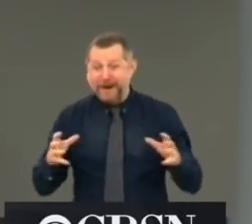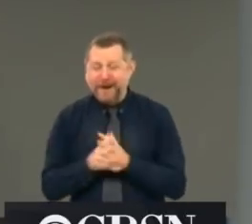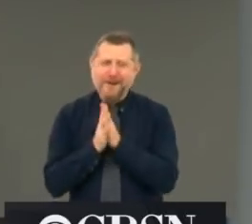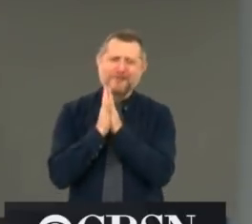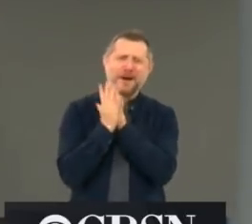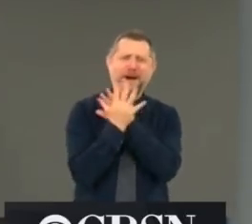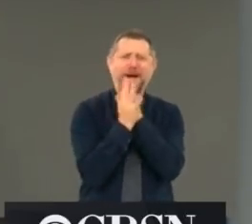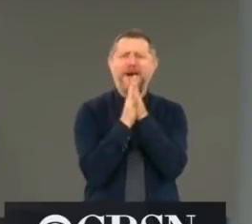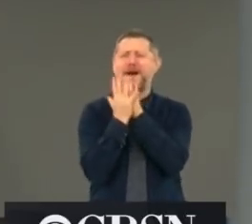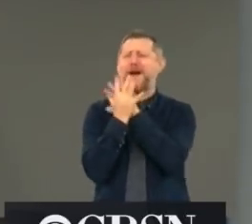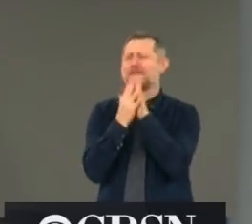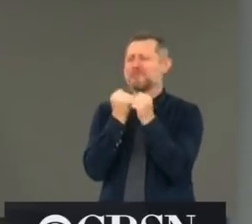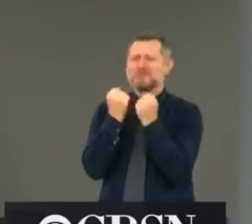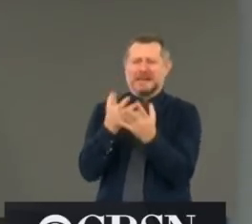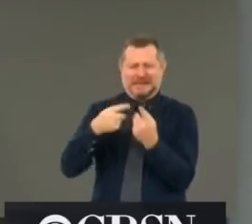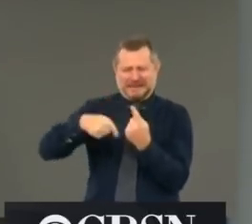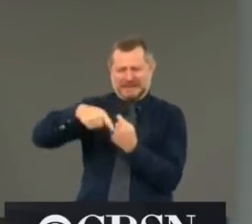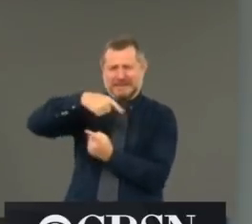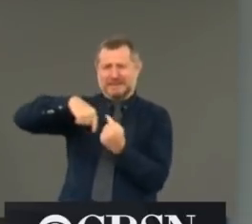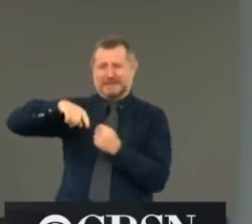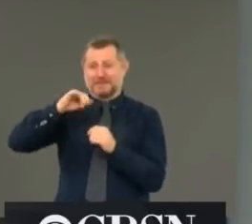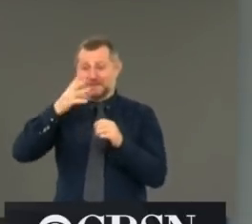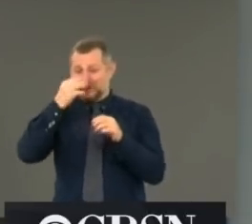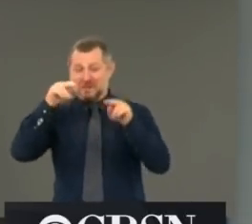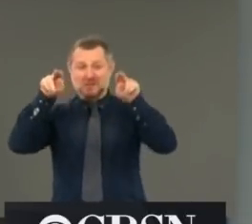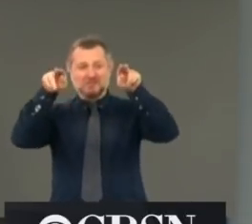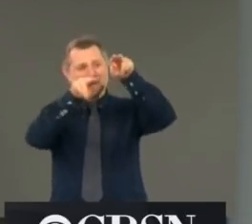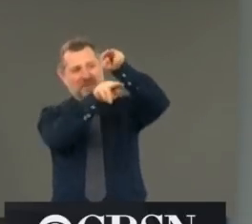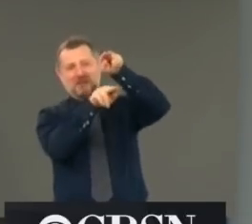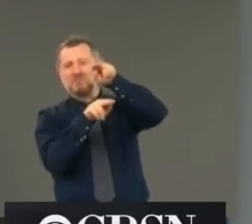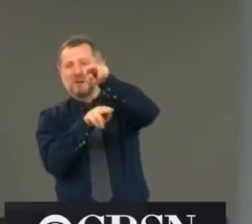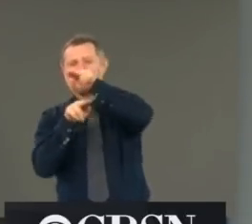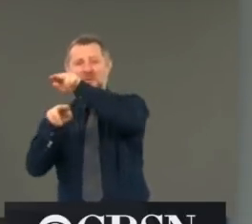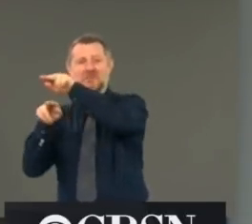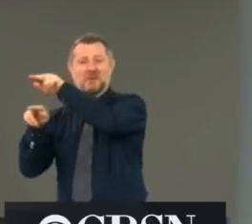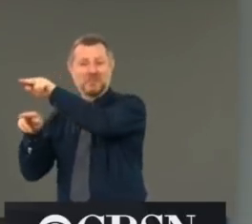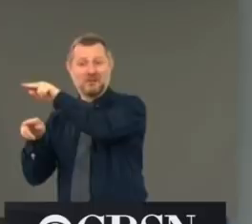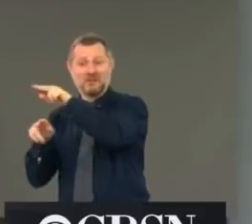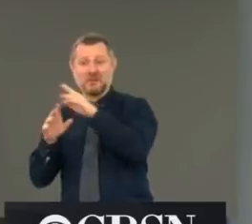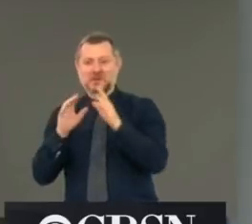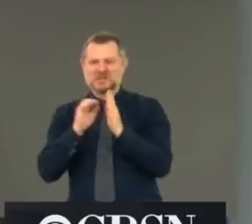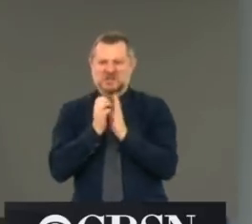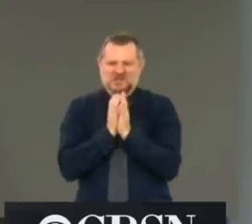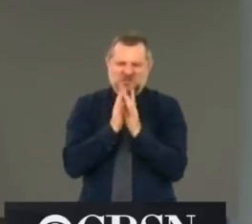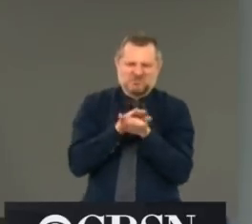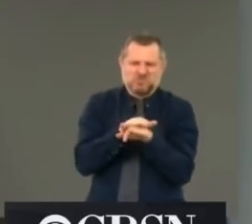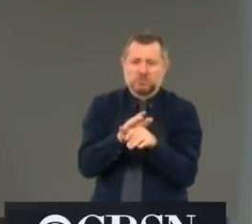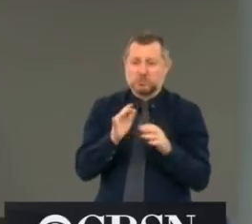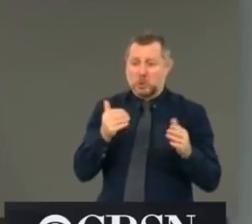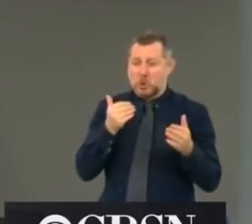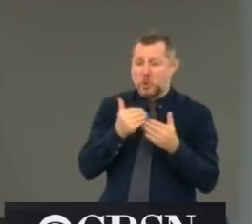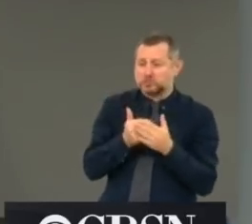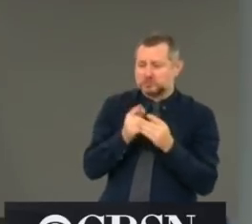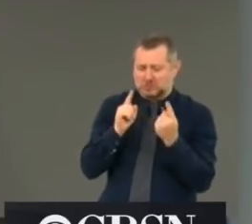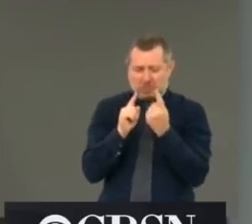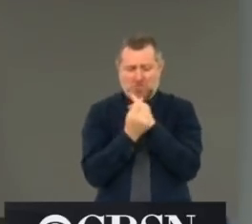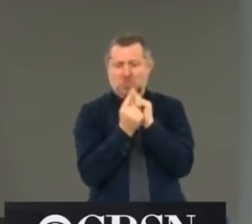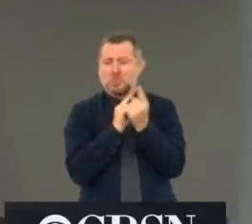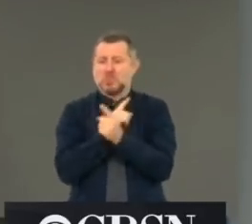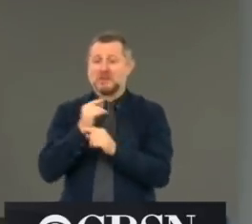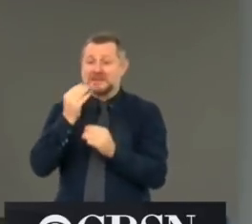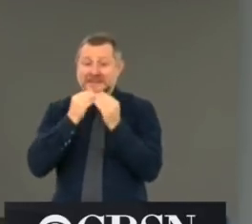together in a bunk. They're sleeping together in the same area, close by. They are eating in the